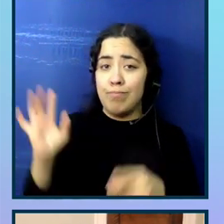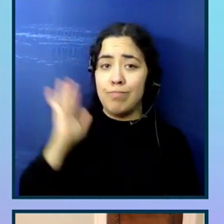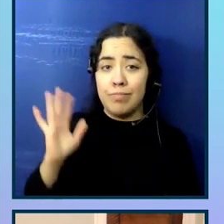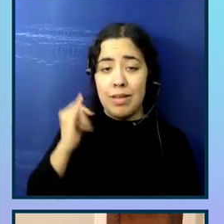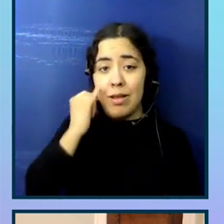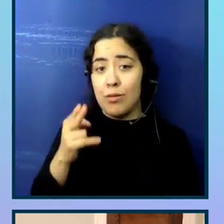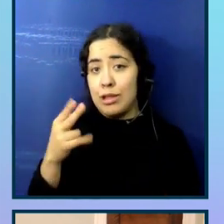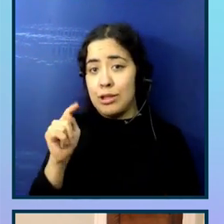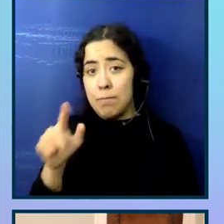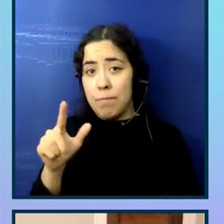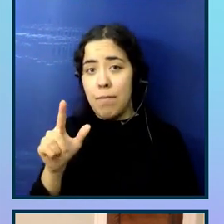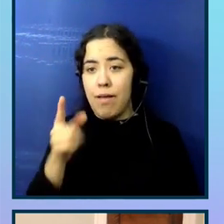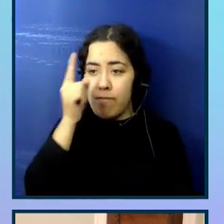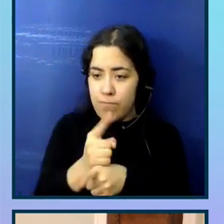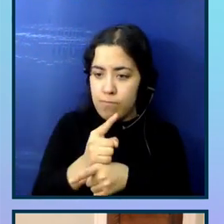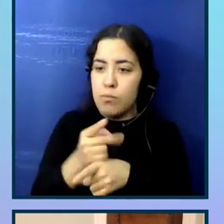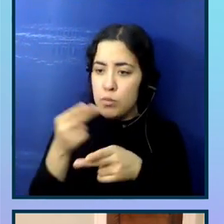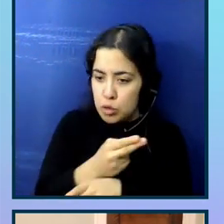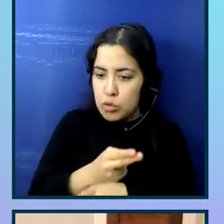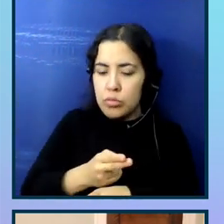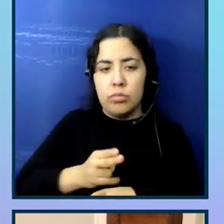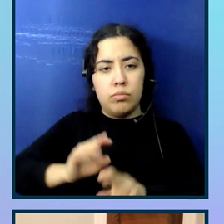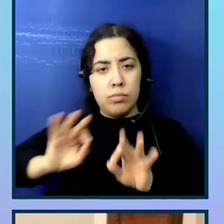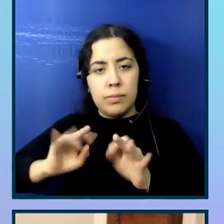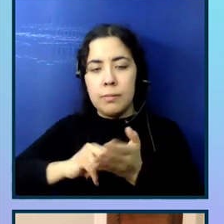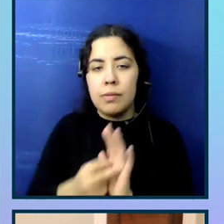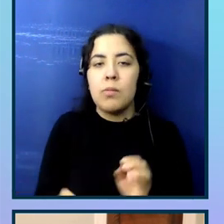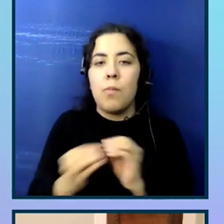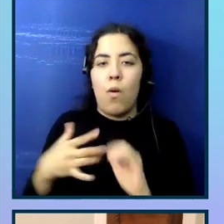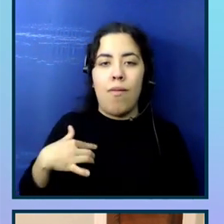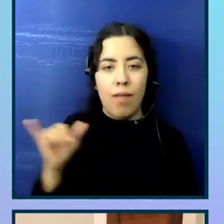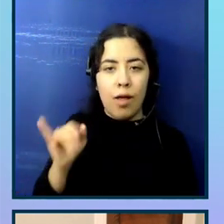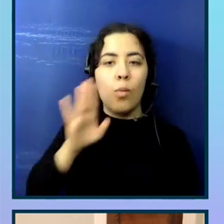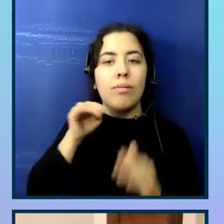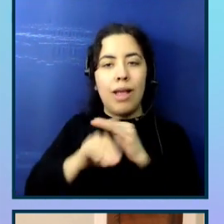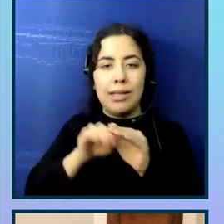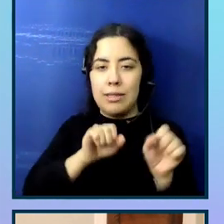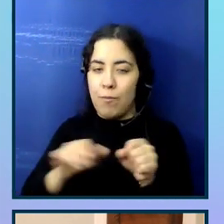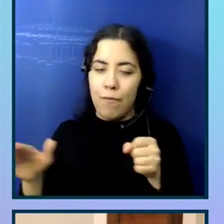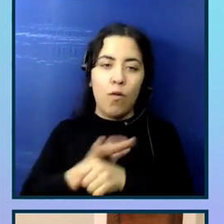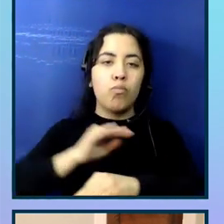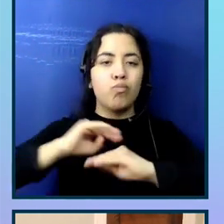your HTML is valid and correctly used, it is way more likely to be accessible.